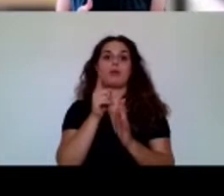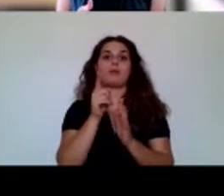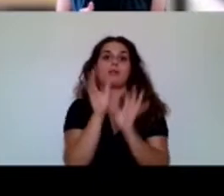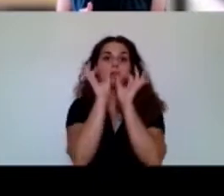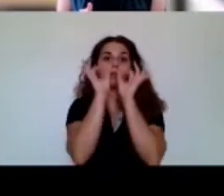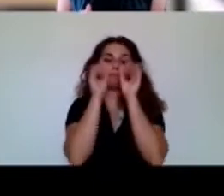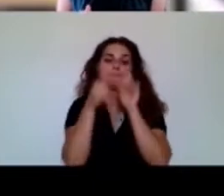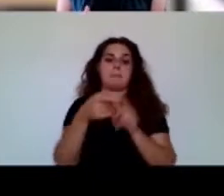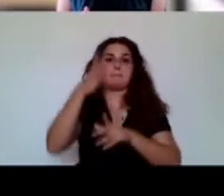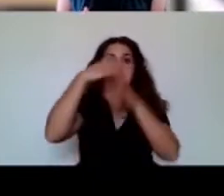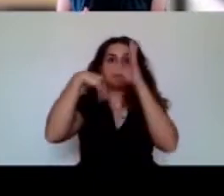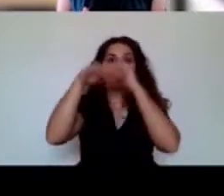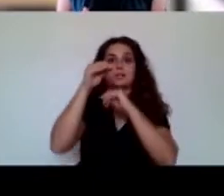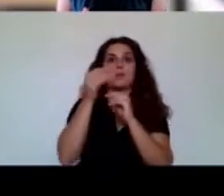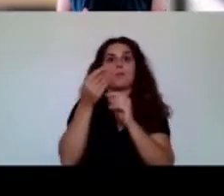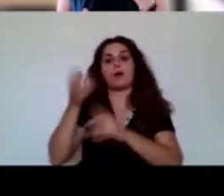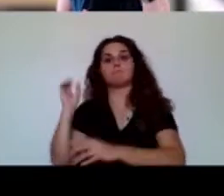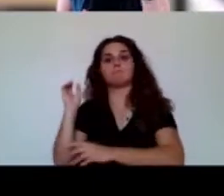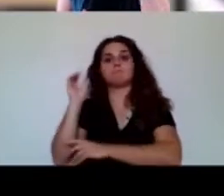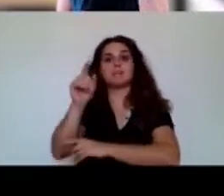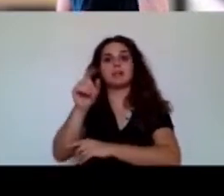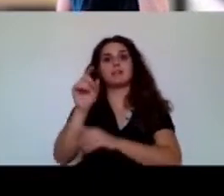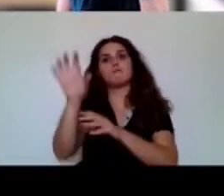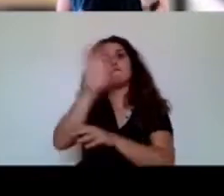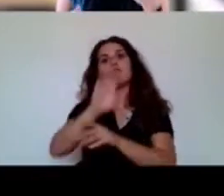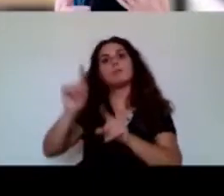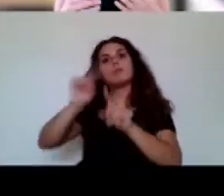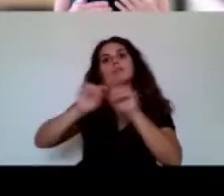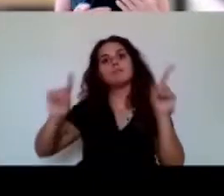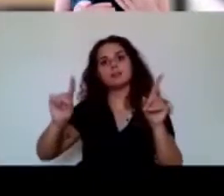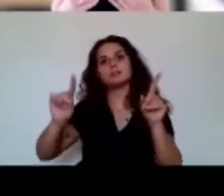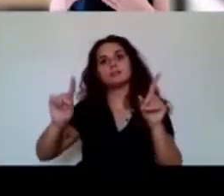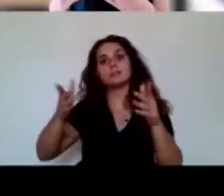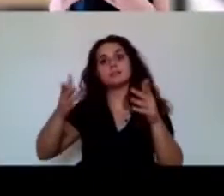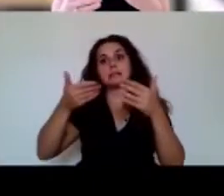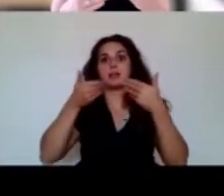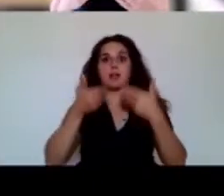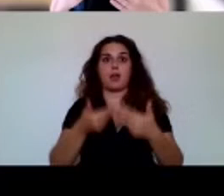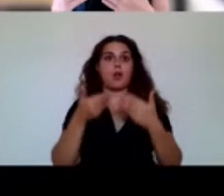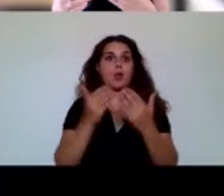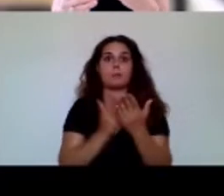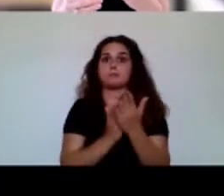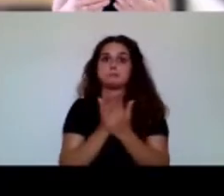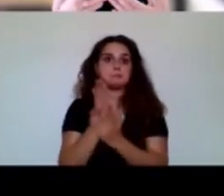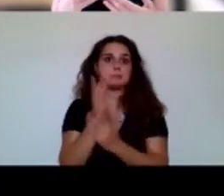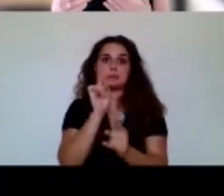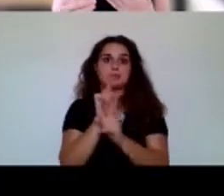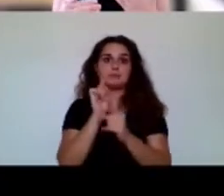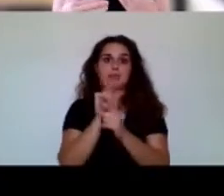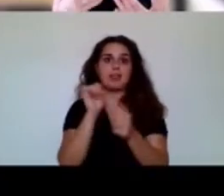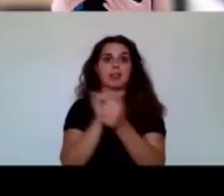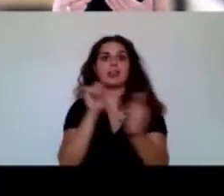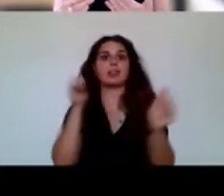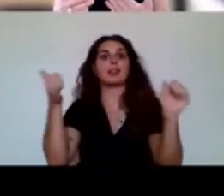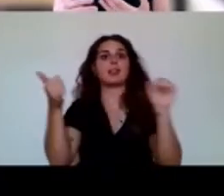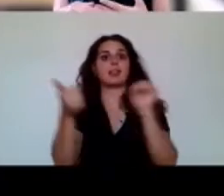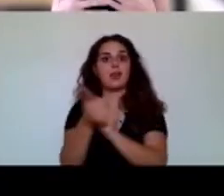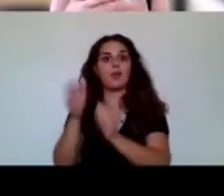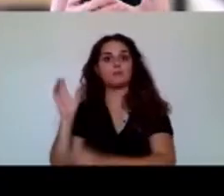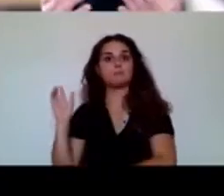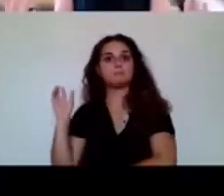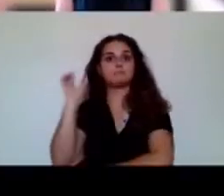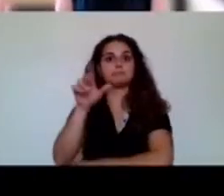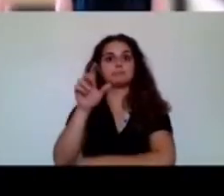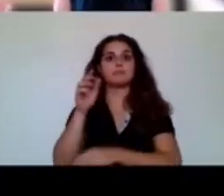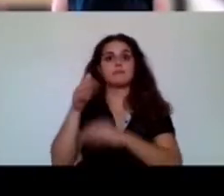different throw that he makes with the goggles on, but instead he's actually continuously updating the throws that he